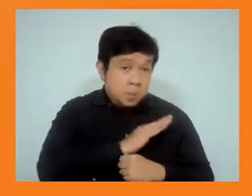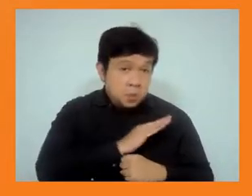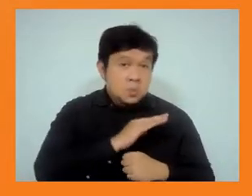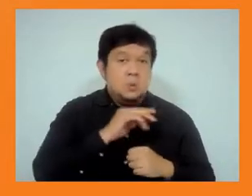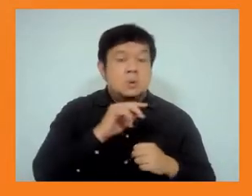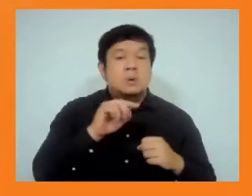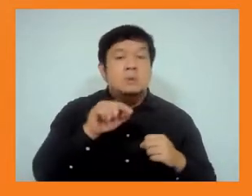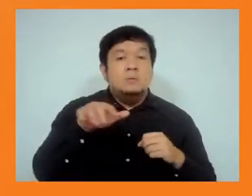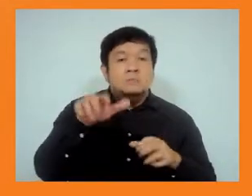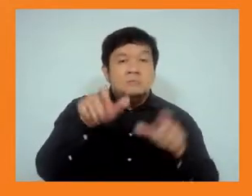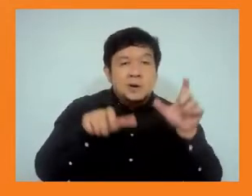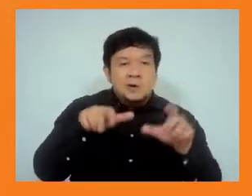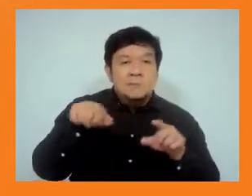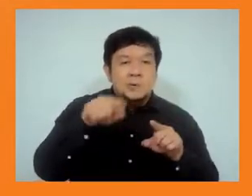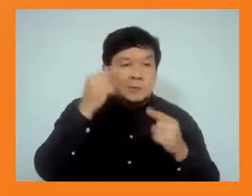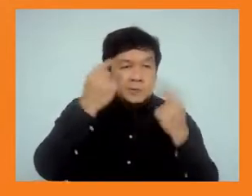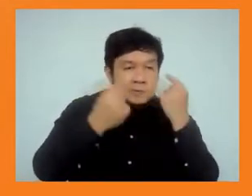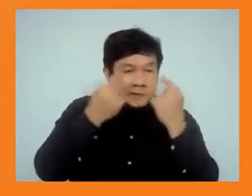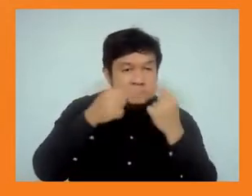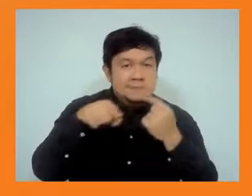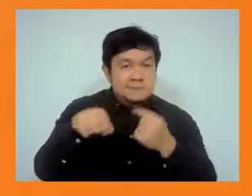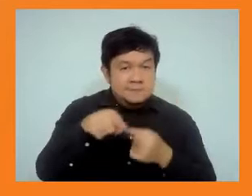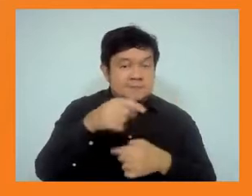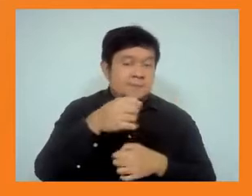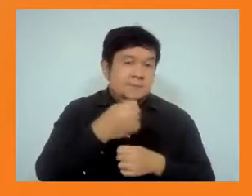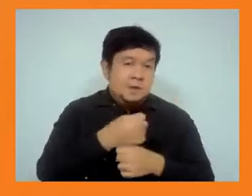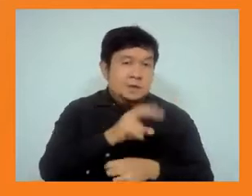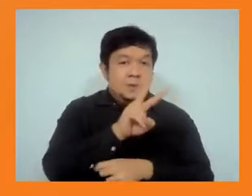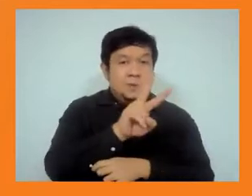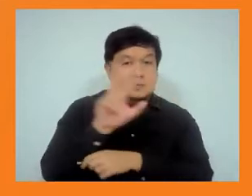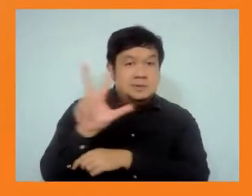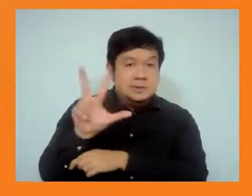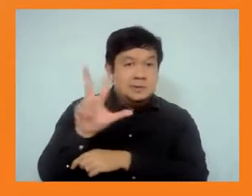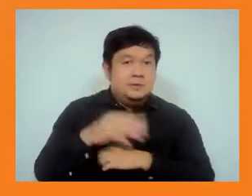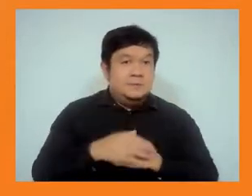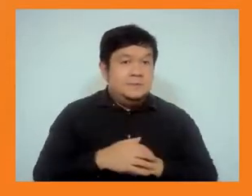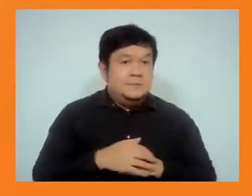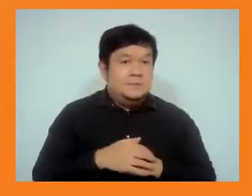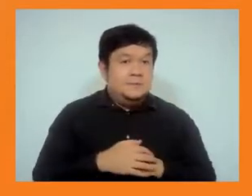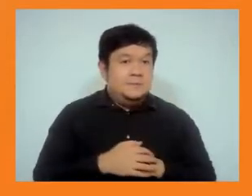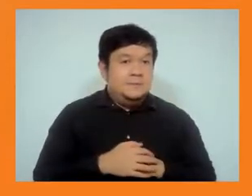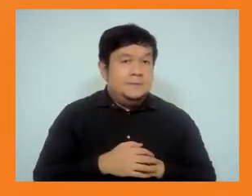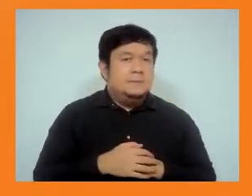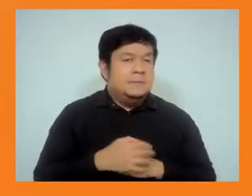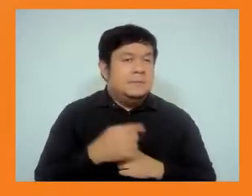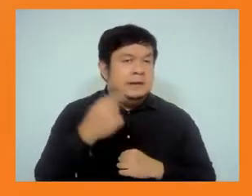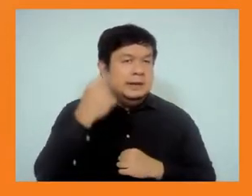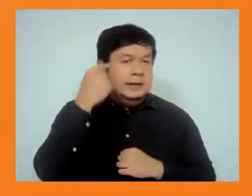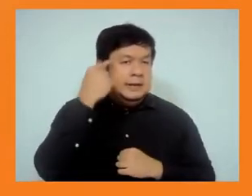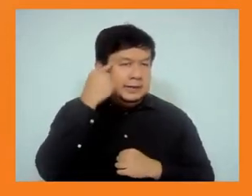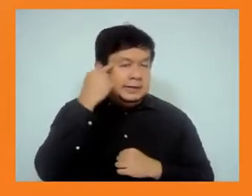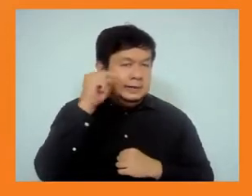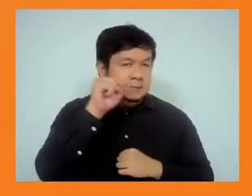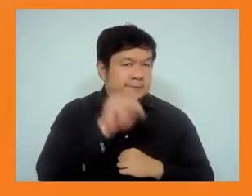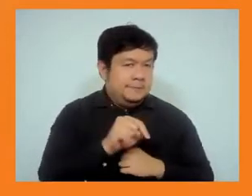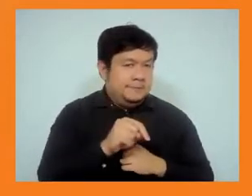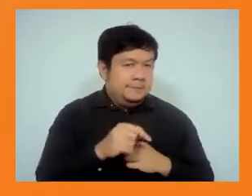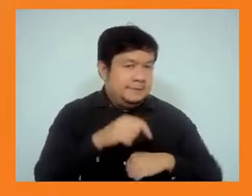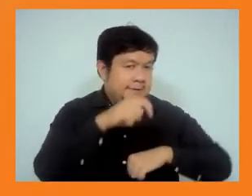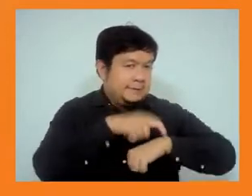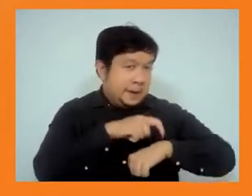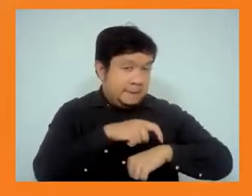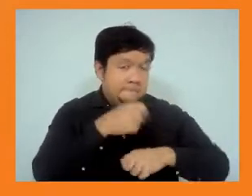different ethnic backgrounds and Indigenous people, children and youth, the elderly, and people with disabilities.